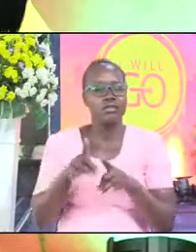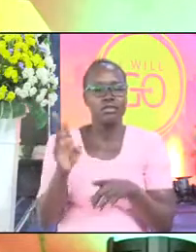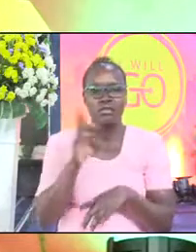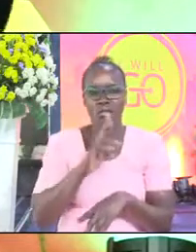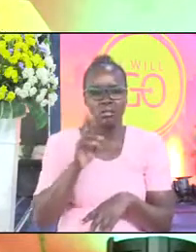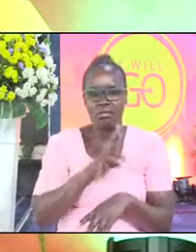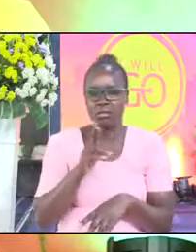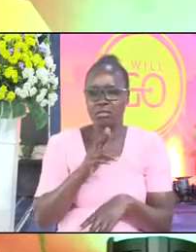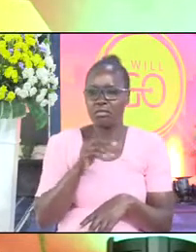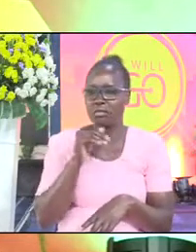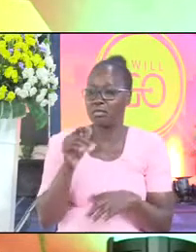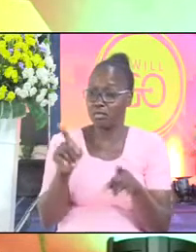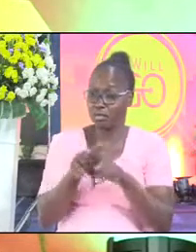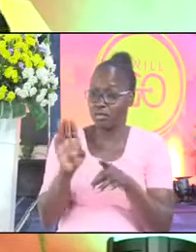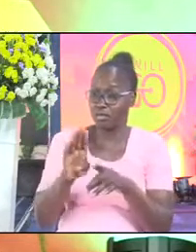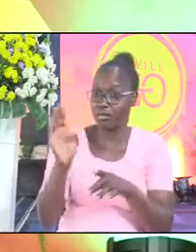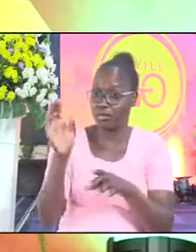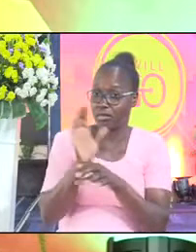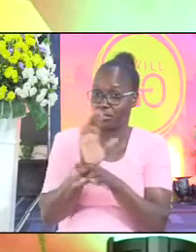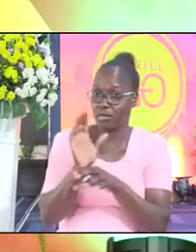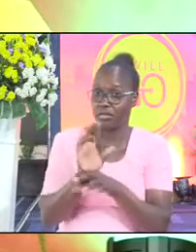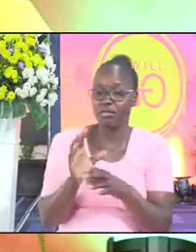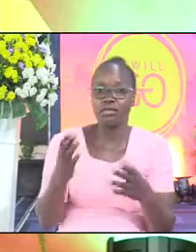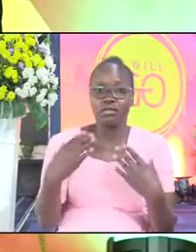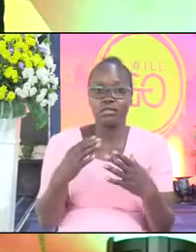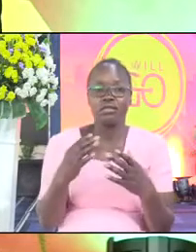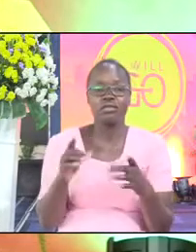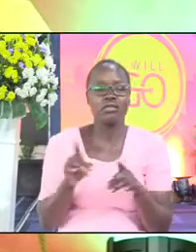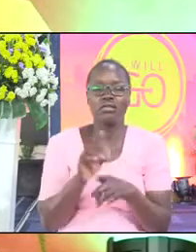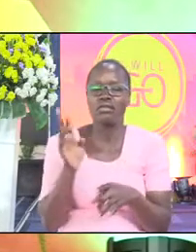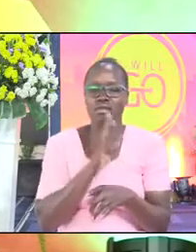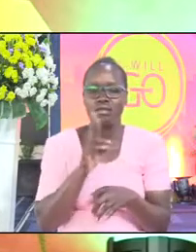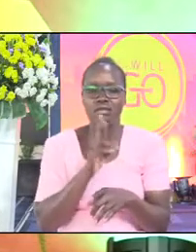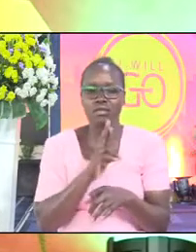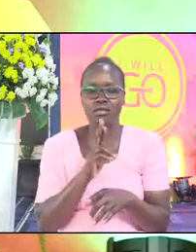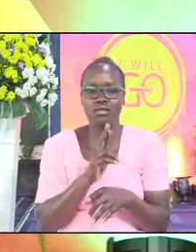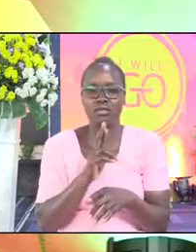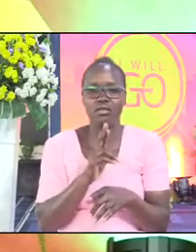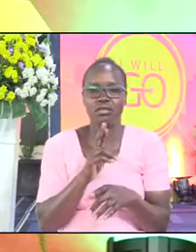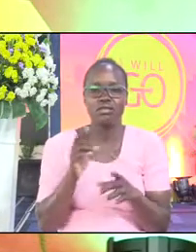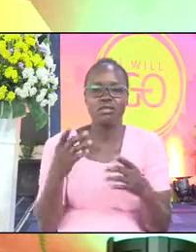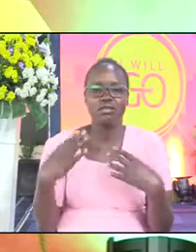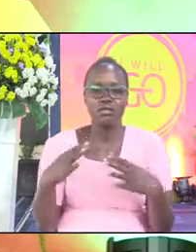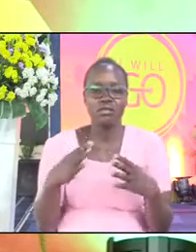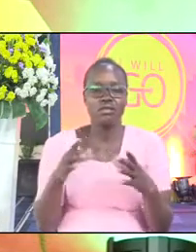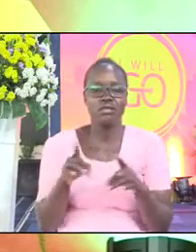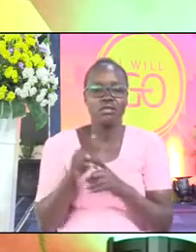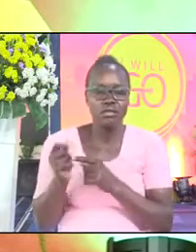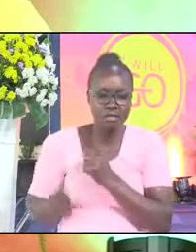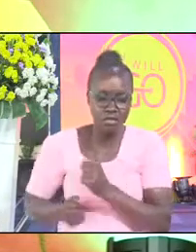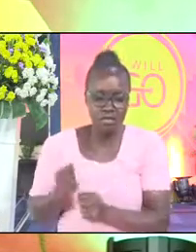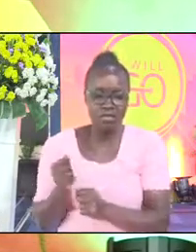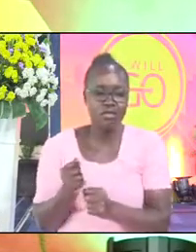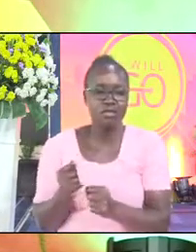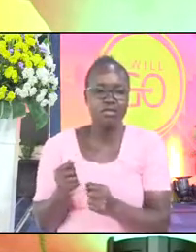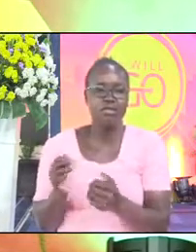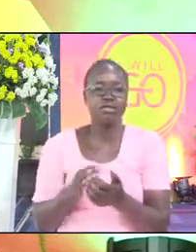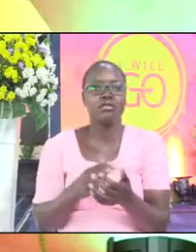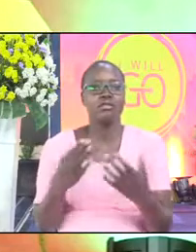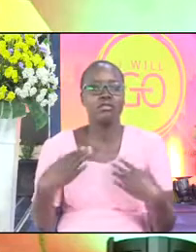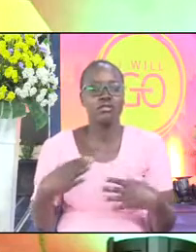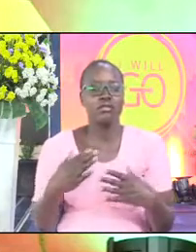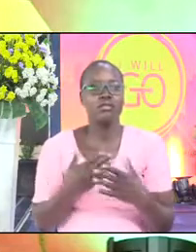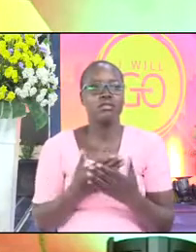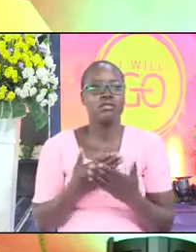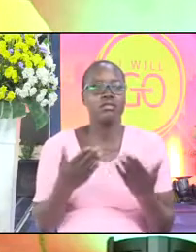I'm talking about in the church. People are still cruel. People are still mean. Some people,